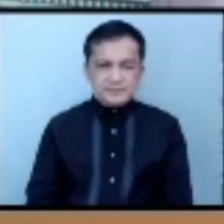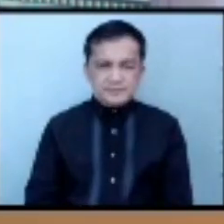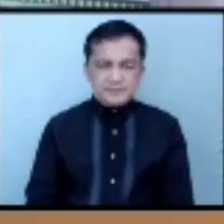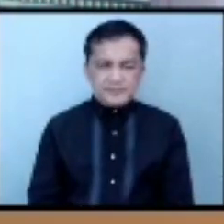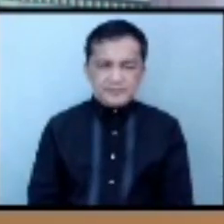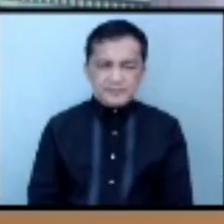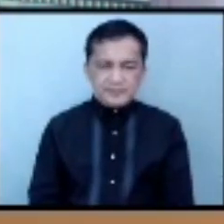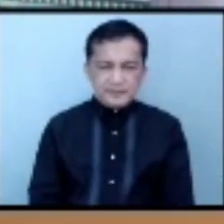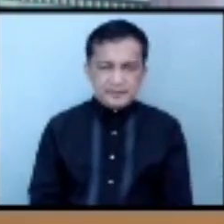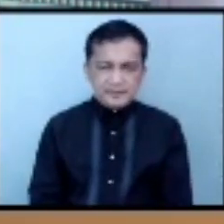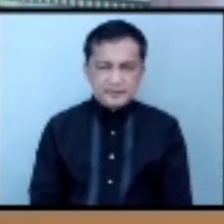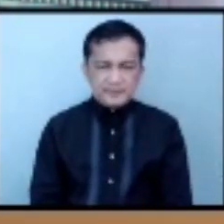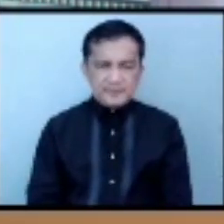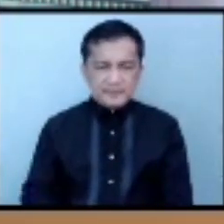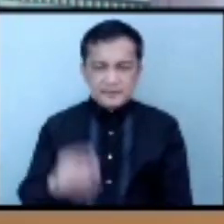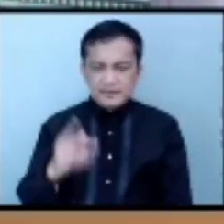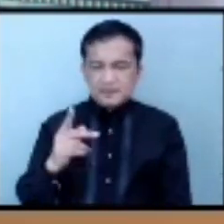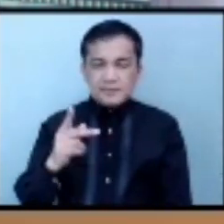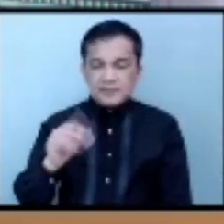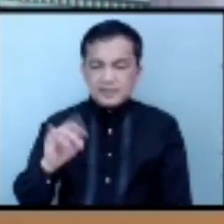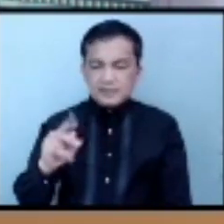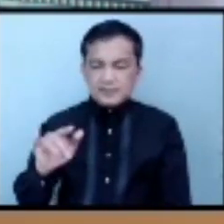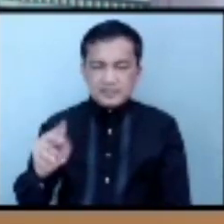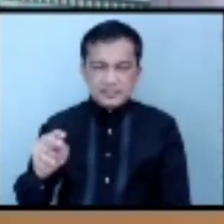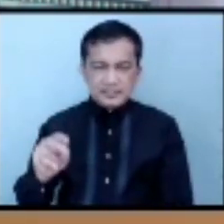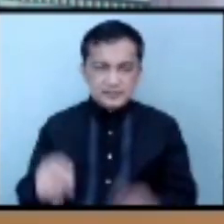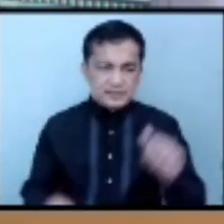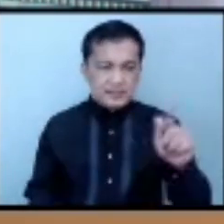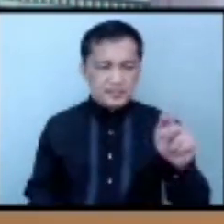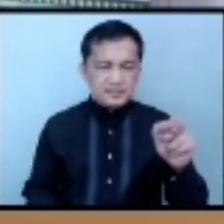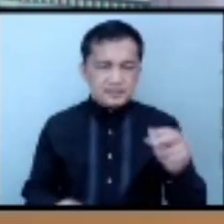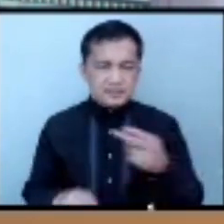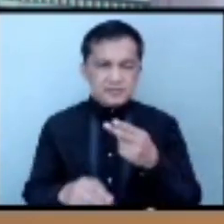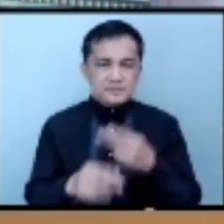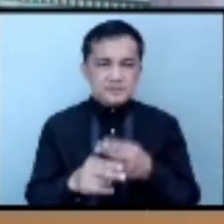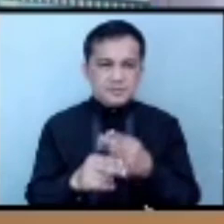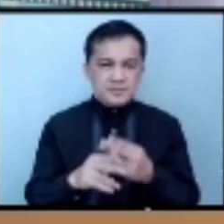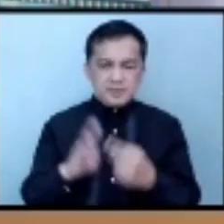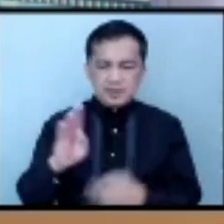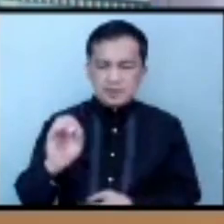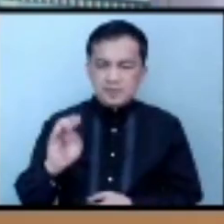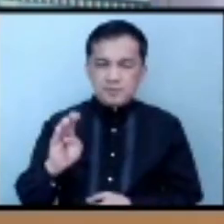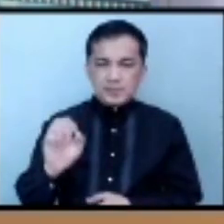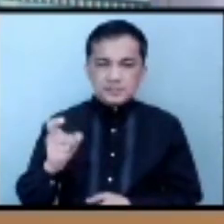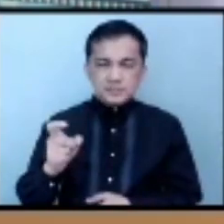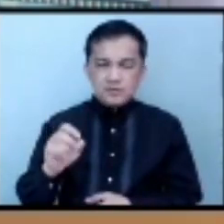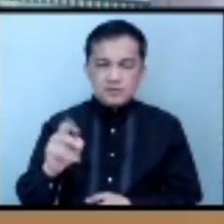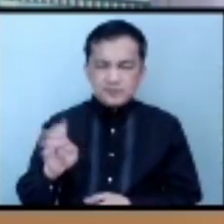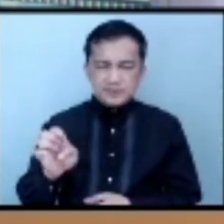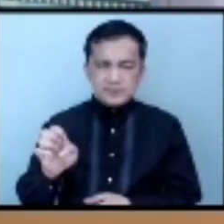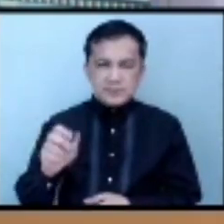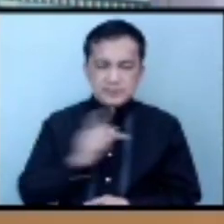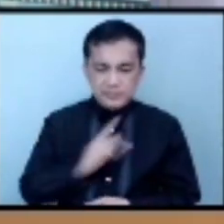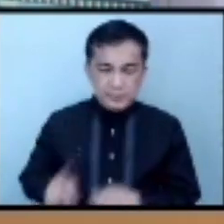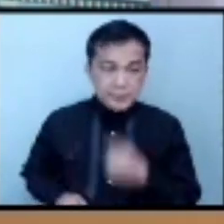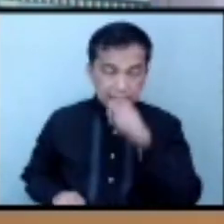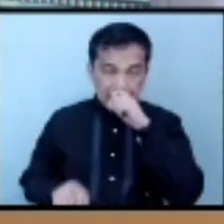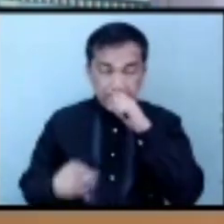cathine Bernardo Alder Richards P box office Queen and King s box office entertainment